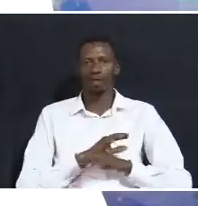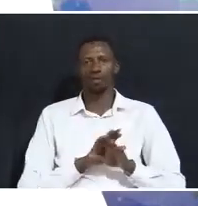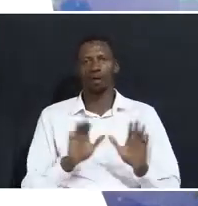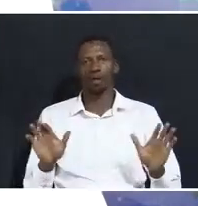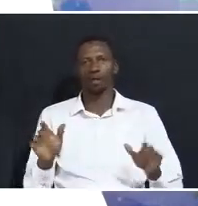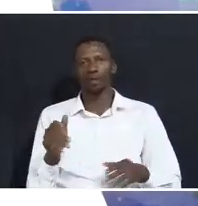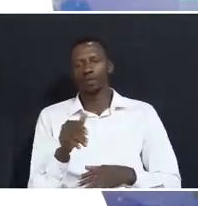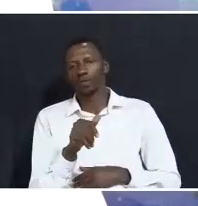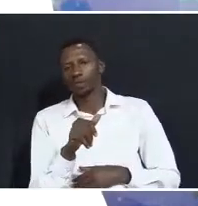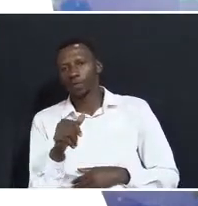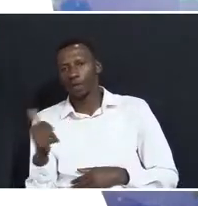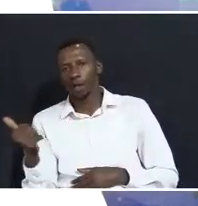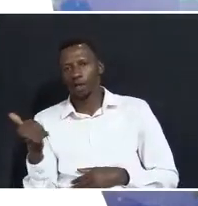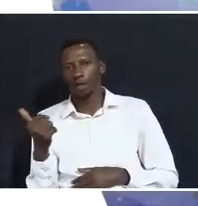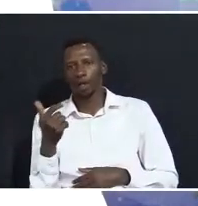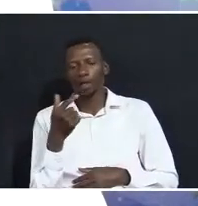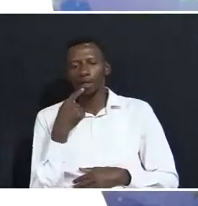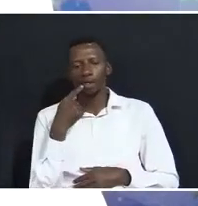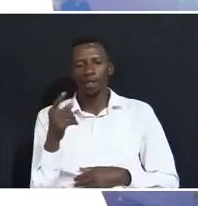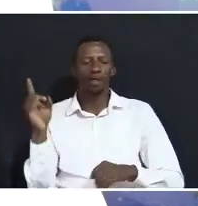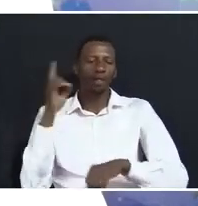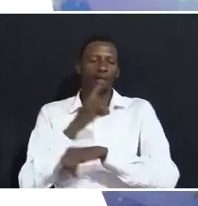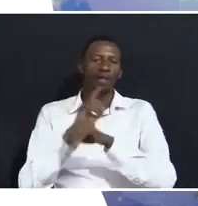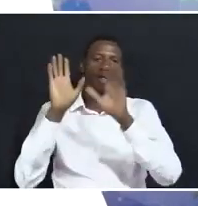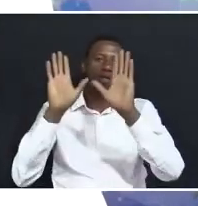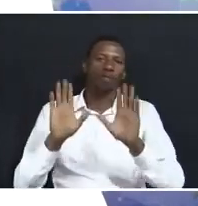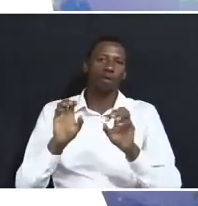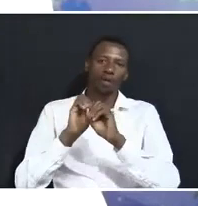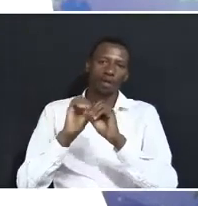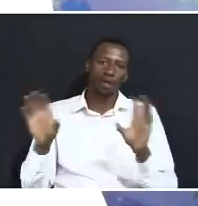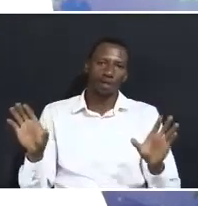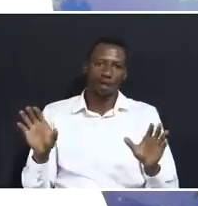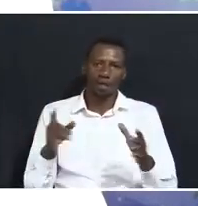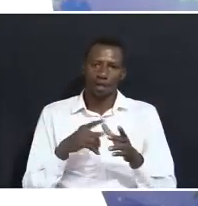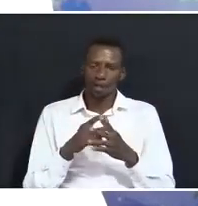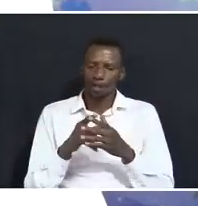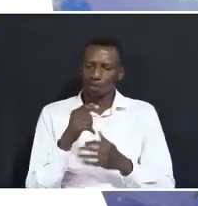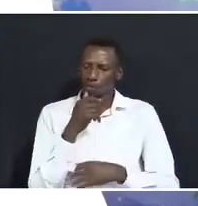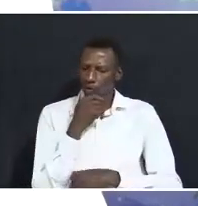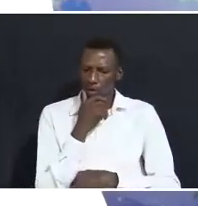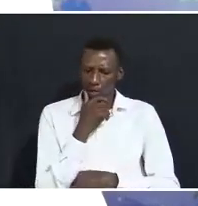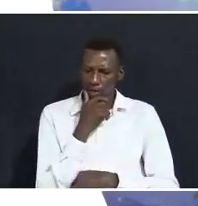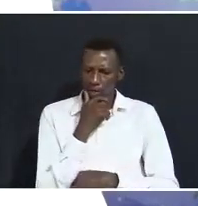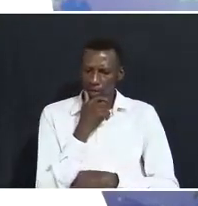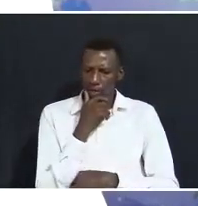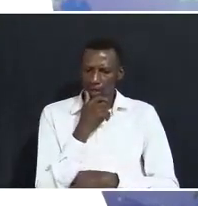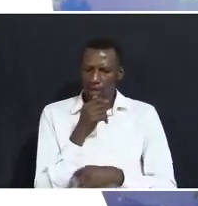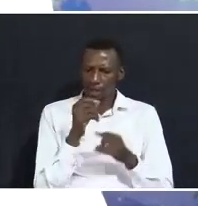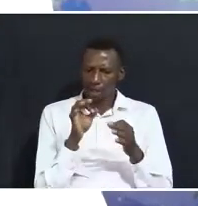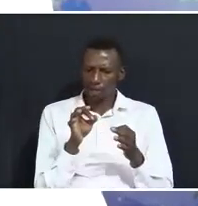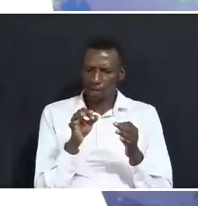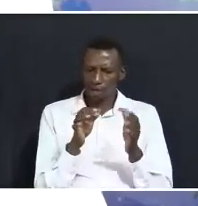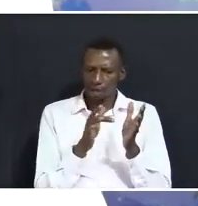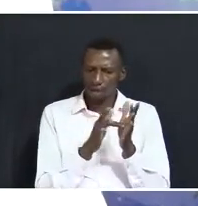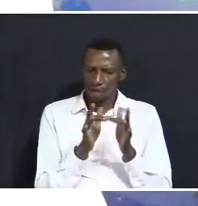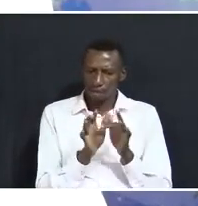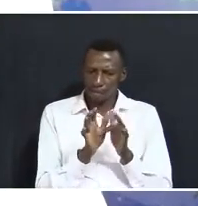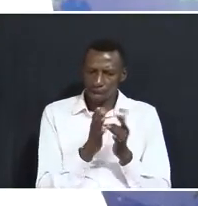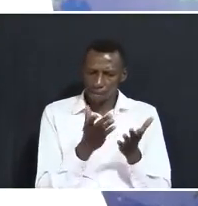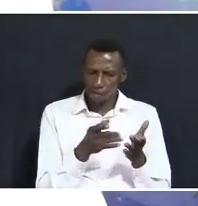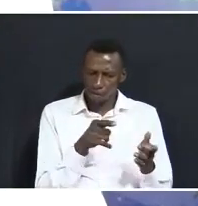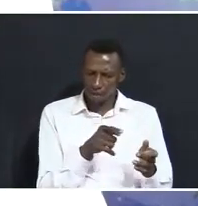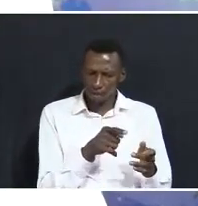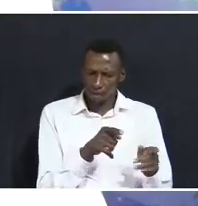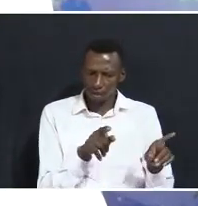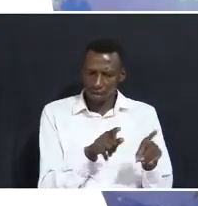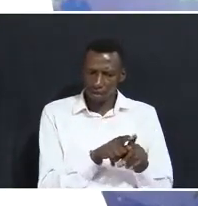will tell you, well, a day does not matter. And then you wonder whether the word of God they follow is the same one